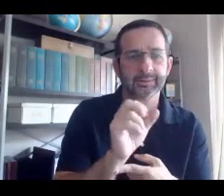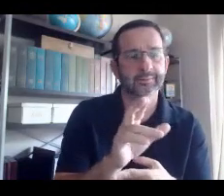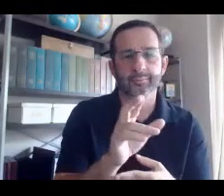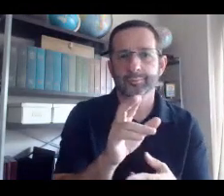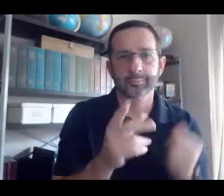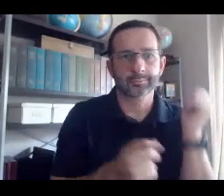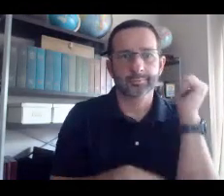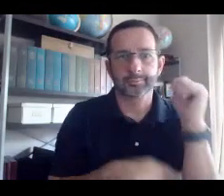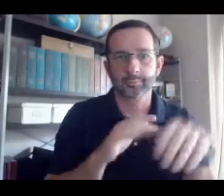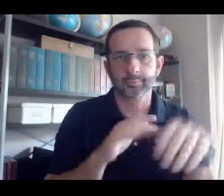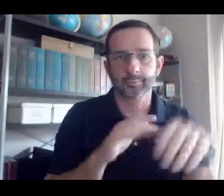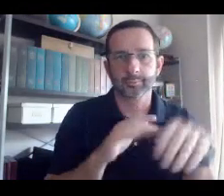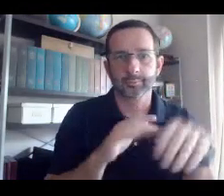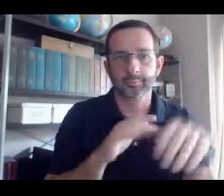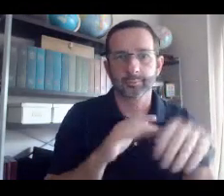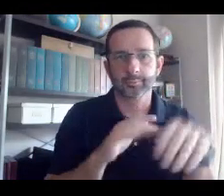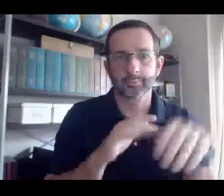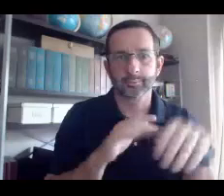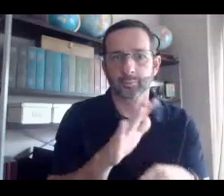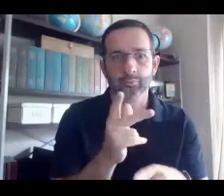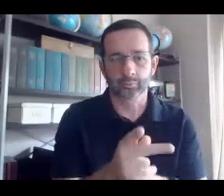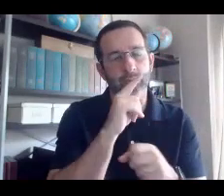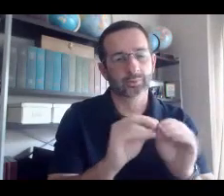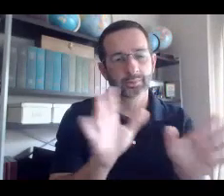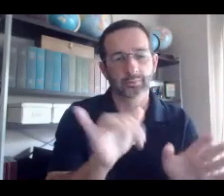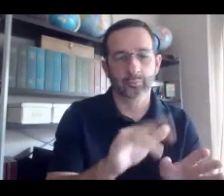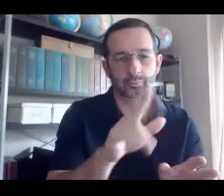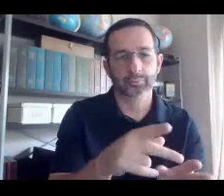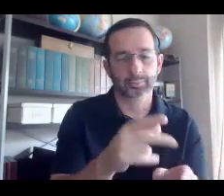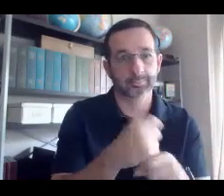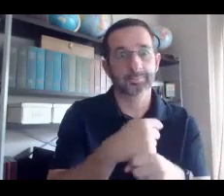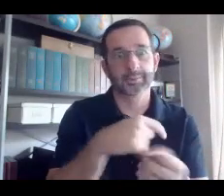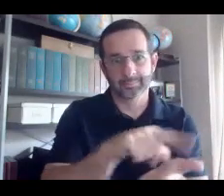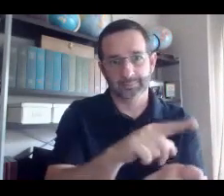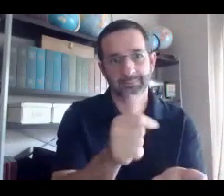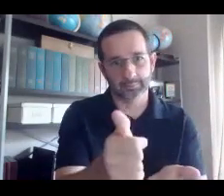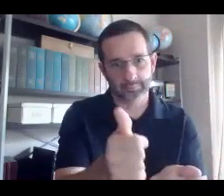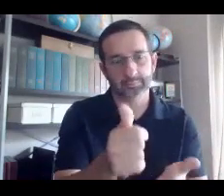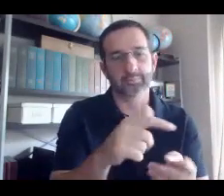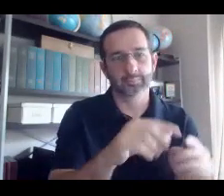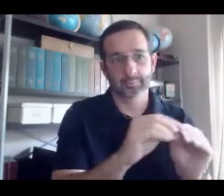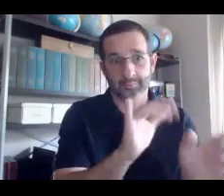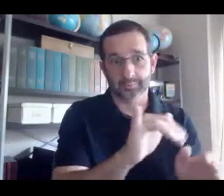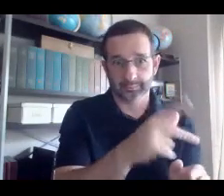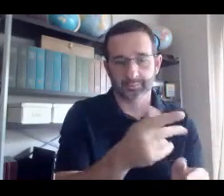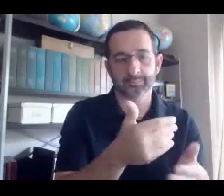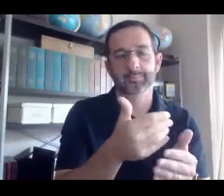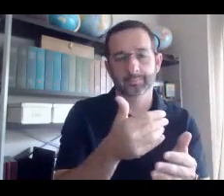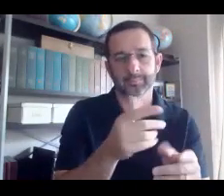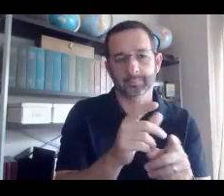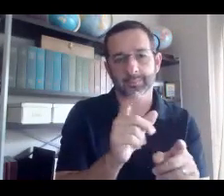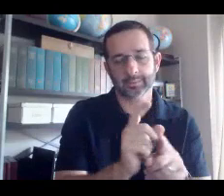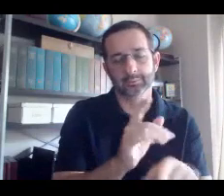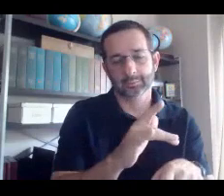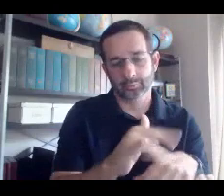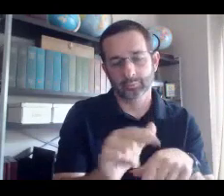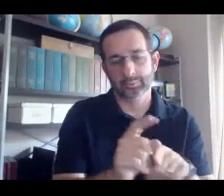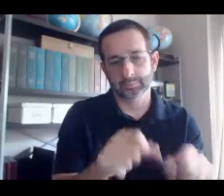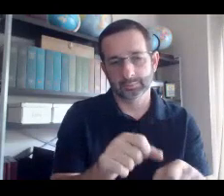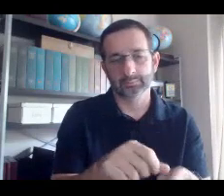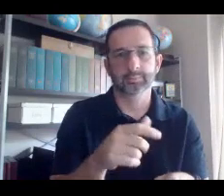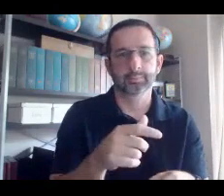Now, if there are late fees assessed, penalties assessed to your account, also please make sure that you clear those